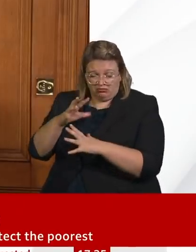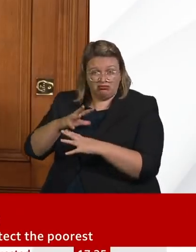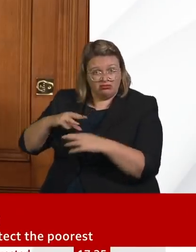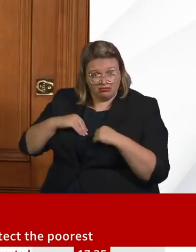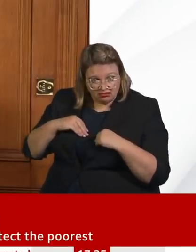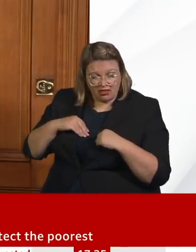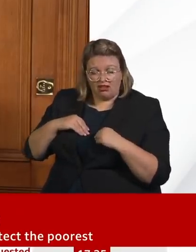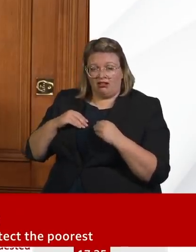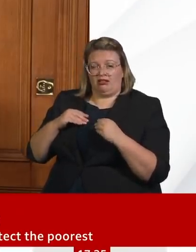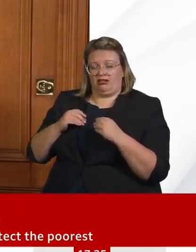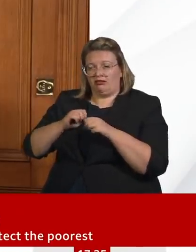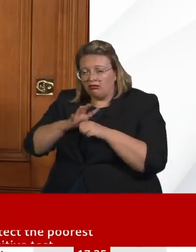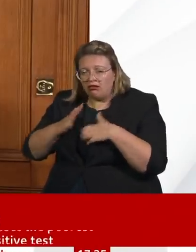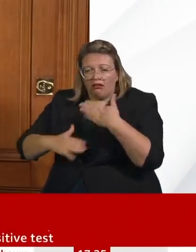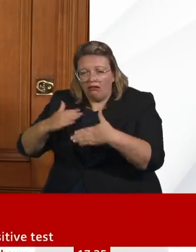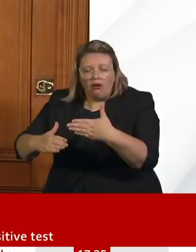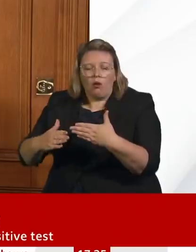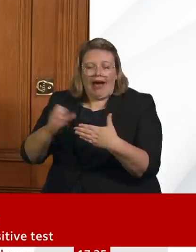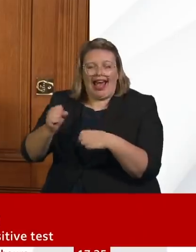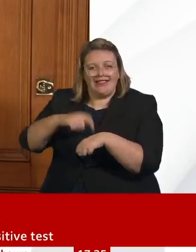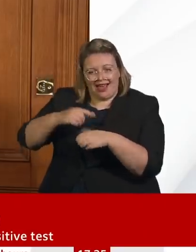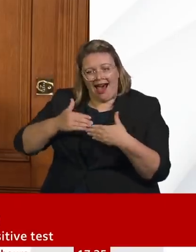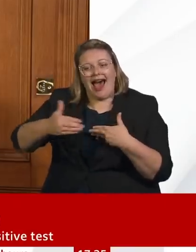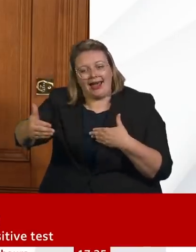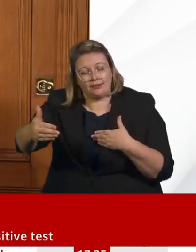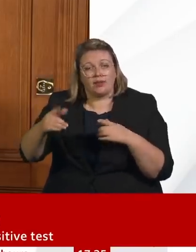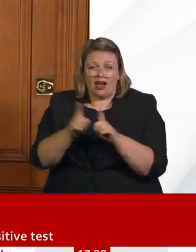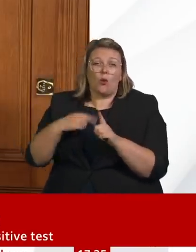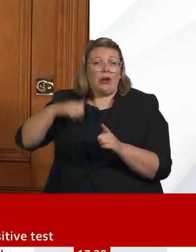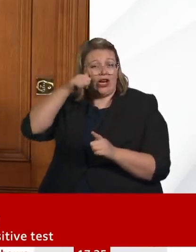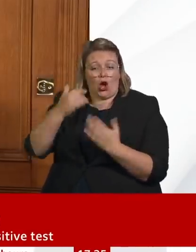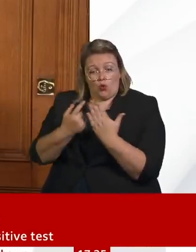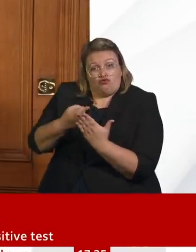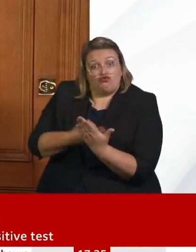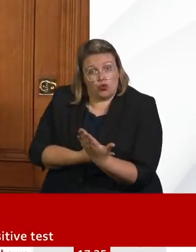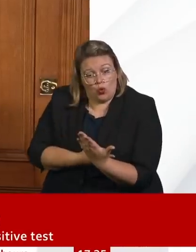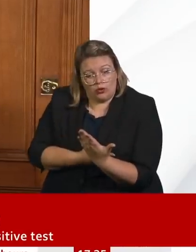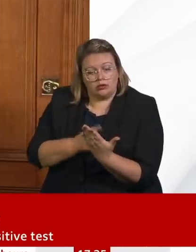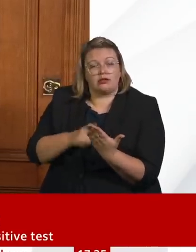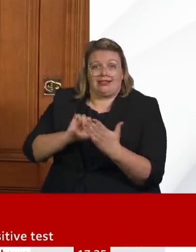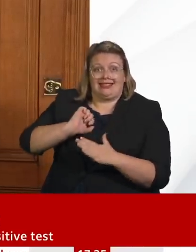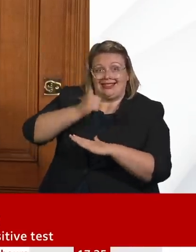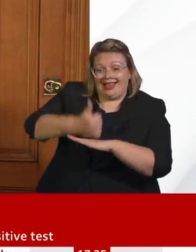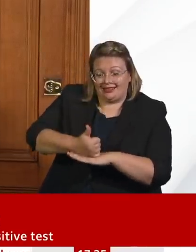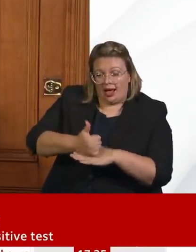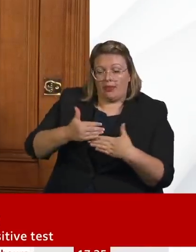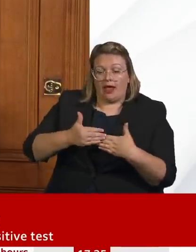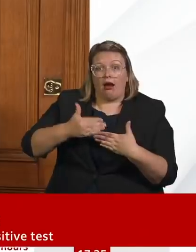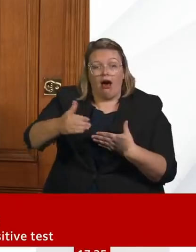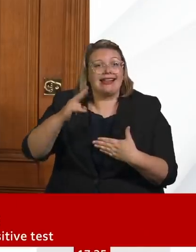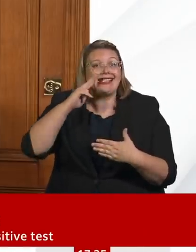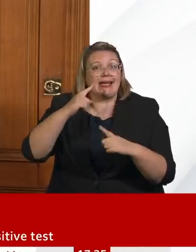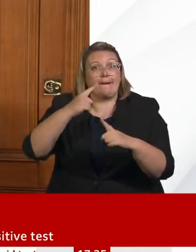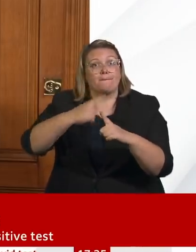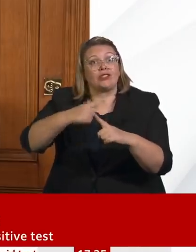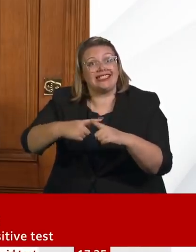between doing something and beginning to see a discernible effect in terms of first case rates and then maybe